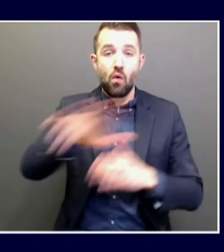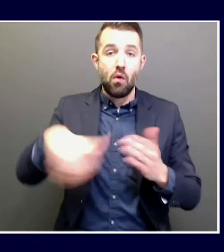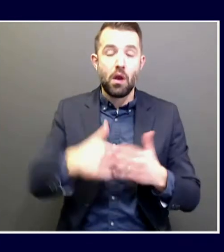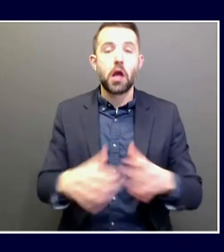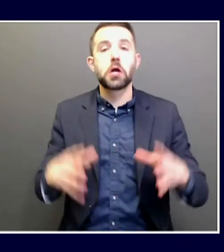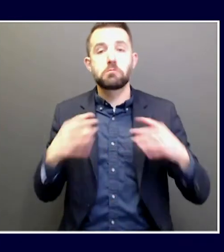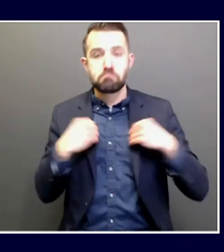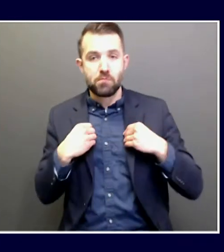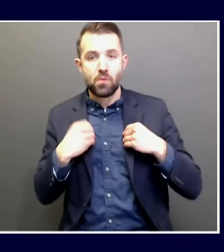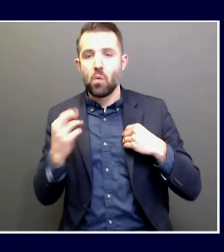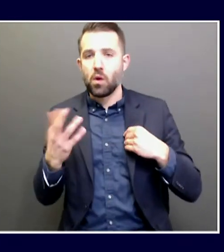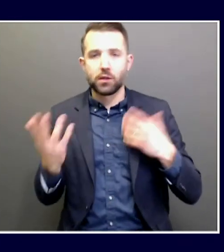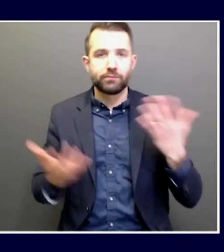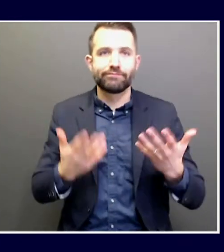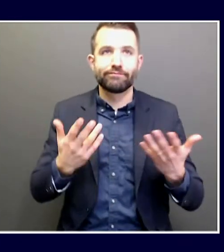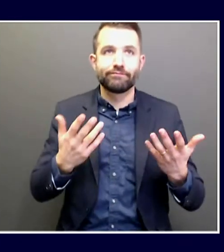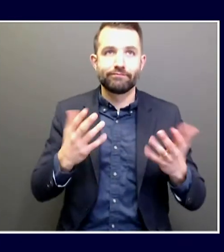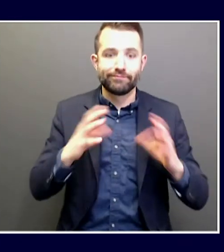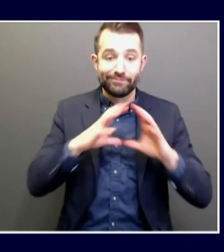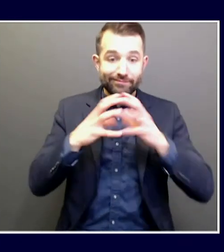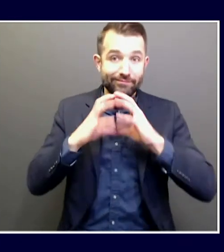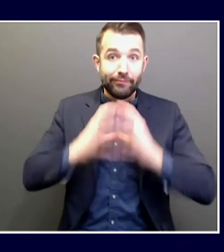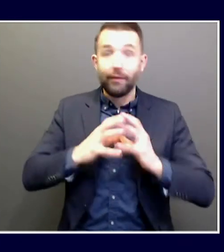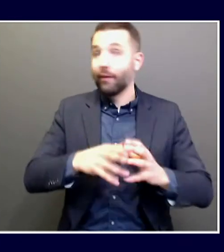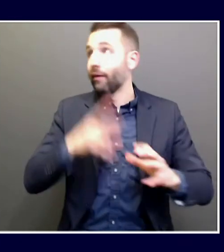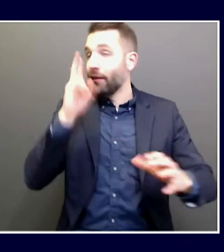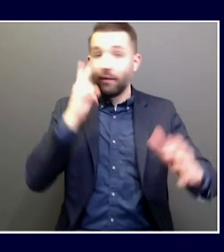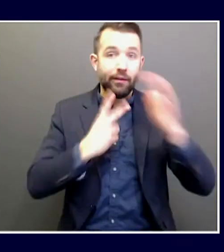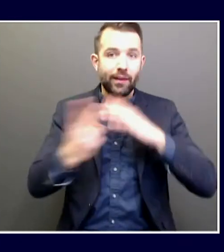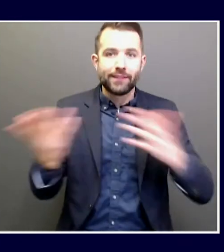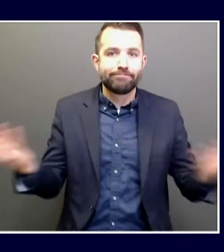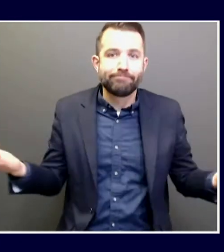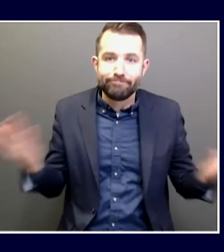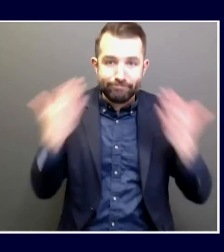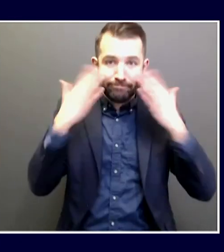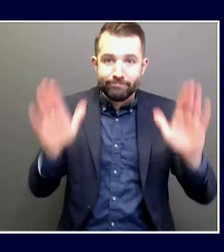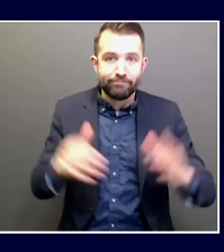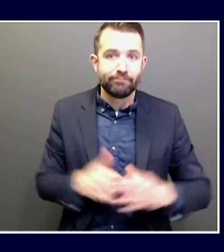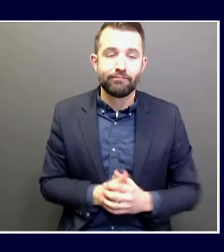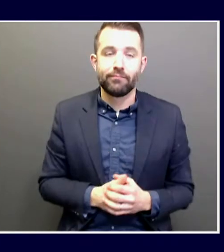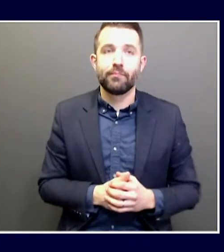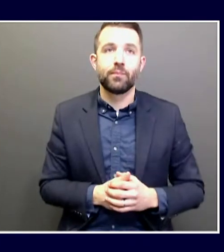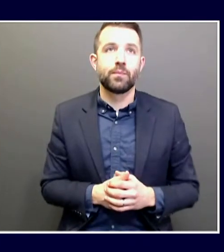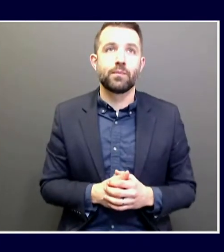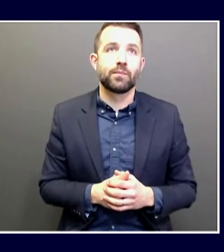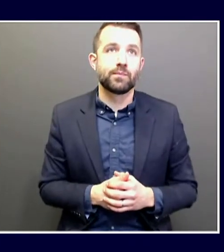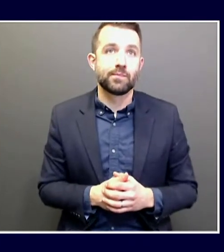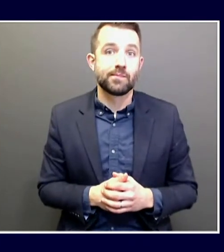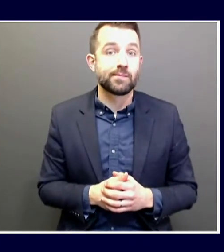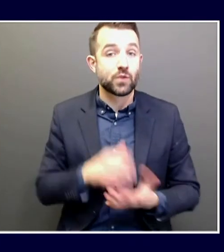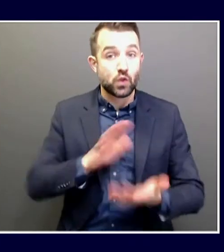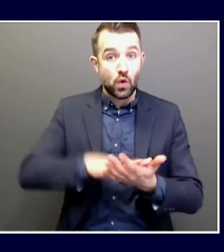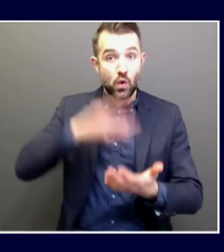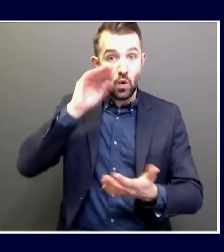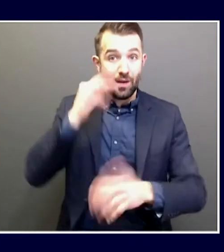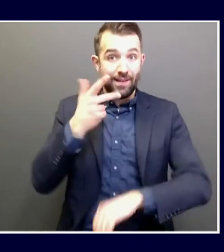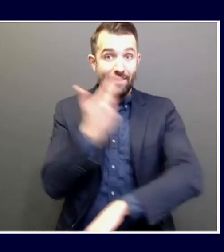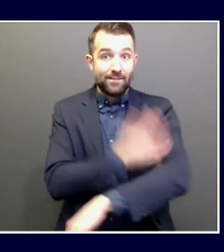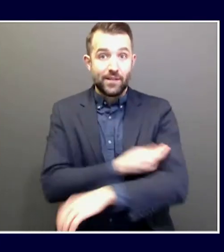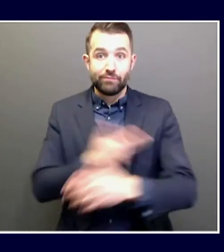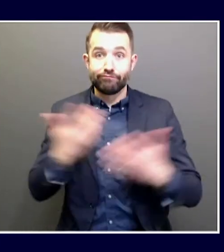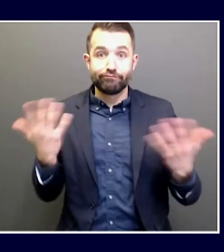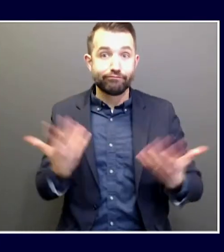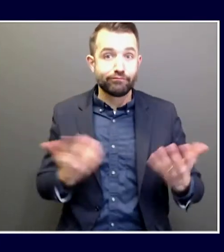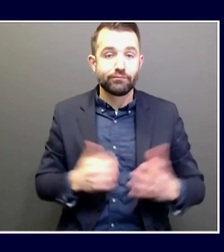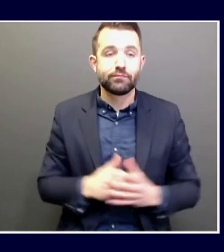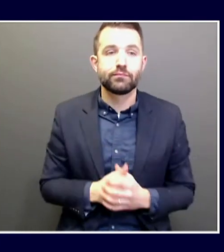say, David, is as you noted, one of the things we've learned about vaccinations is that Someone, a parent, an individual who's not